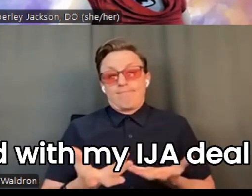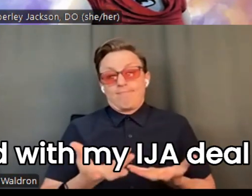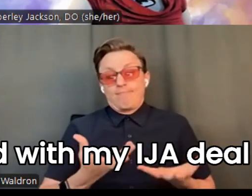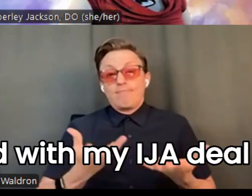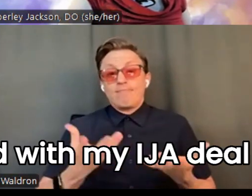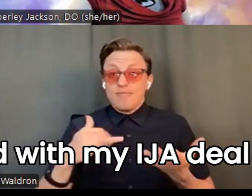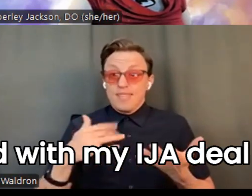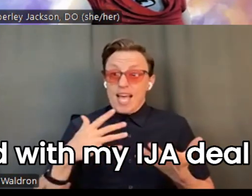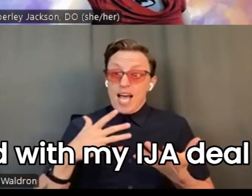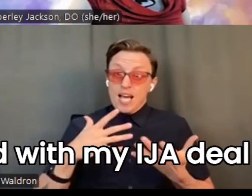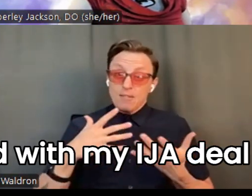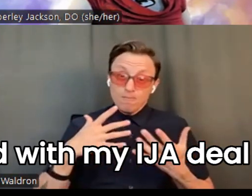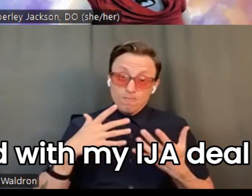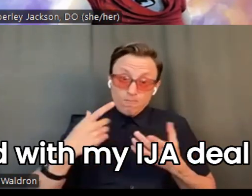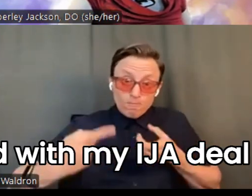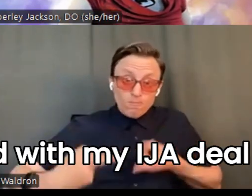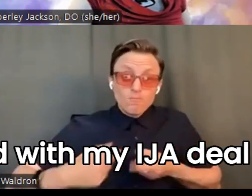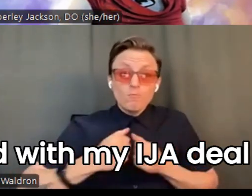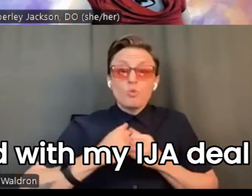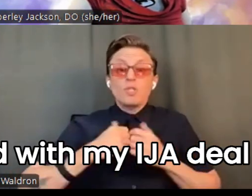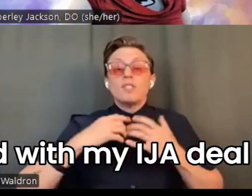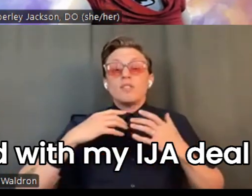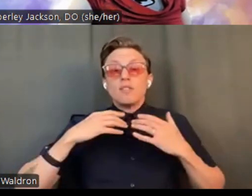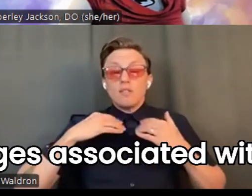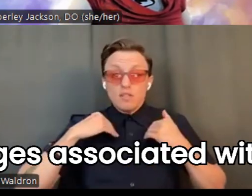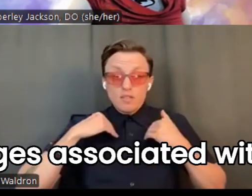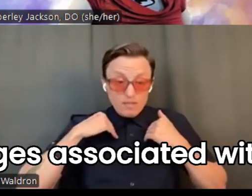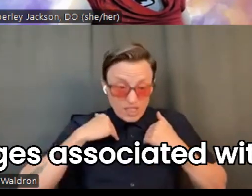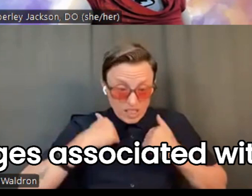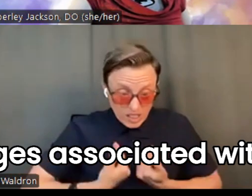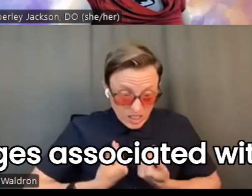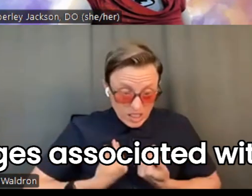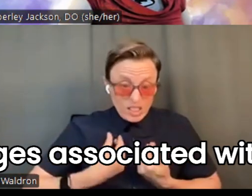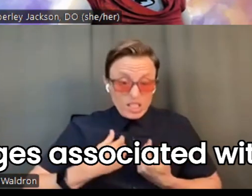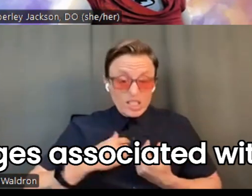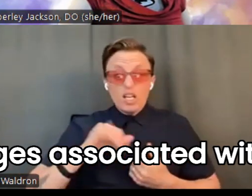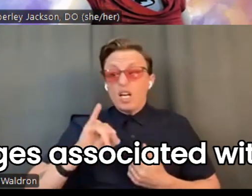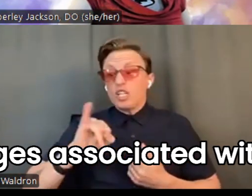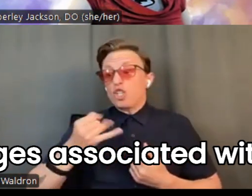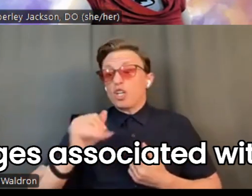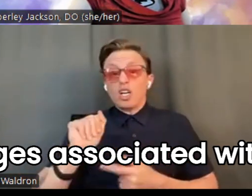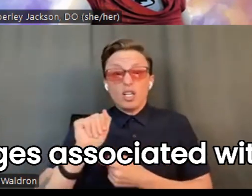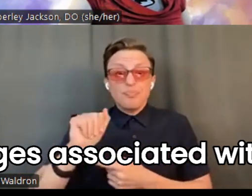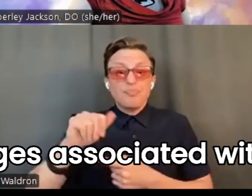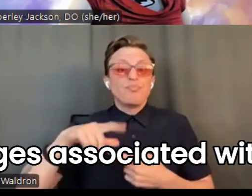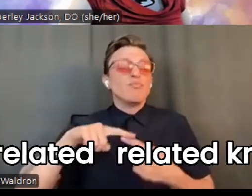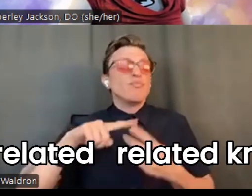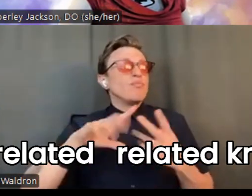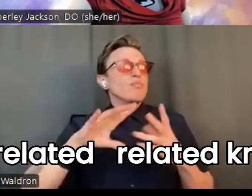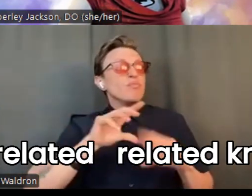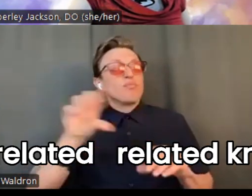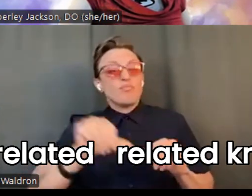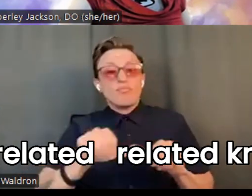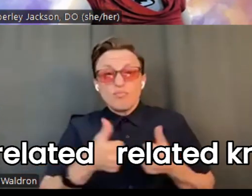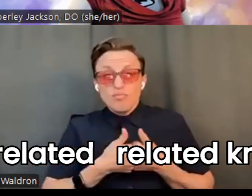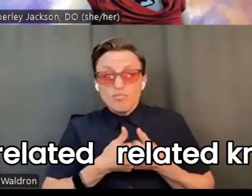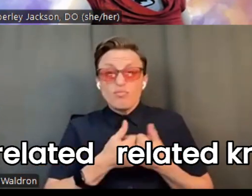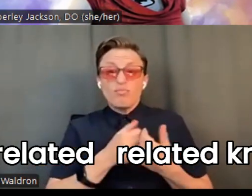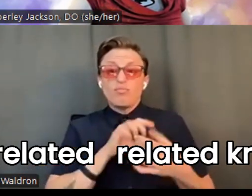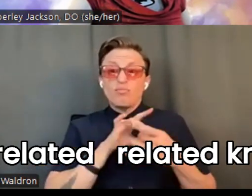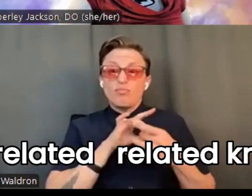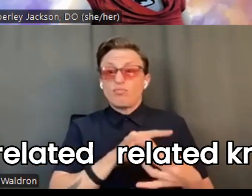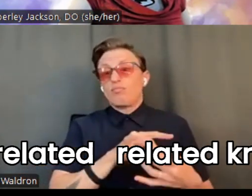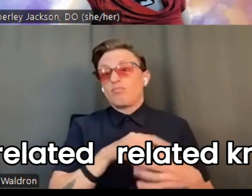that is associated with my IJA, deal with the challenges associated with, 11